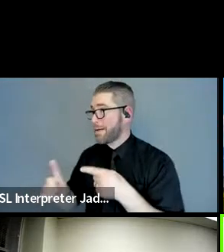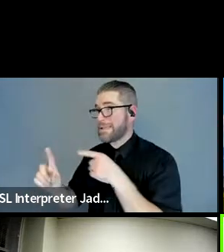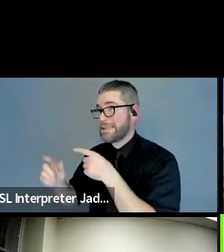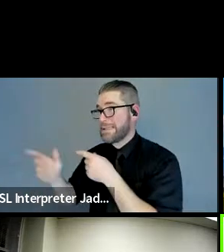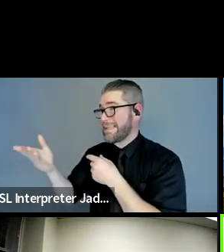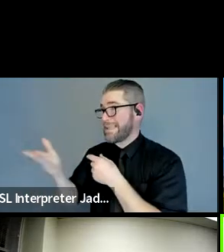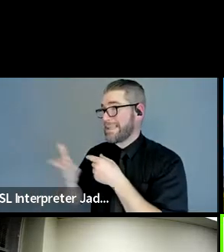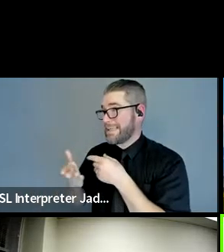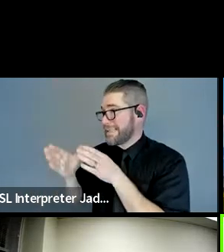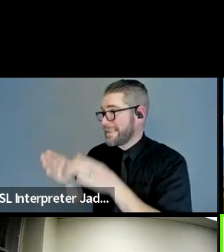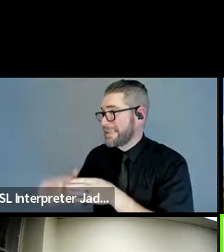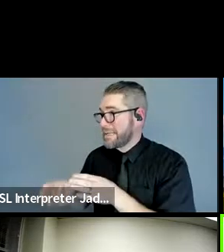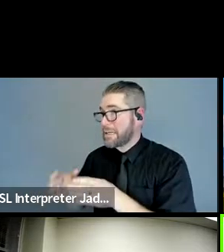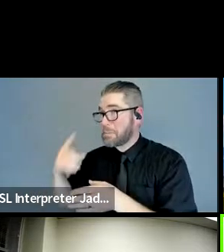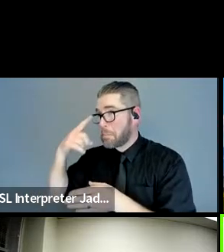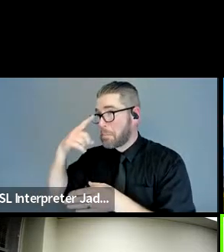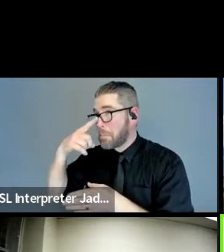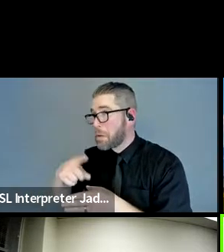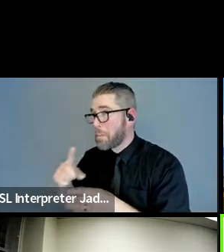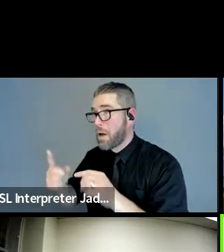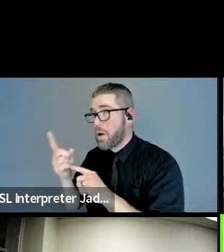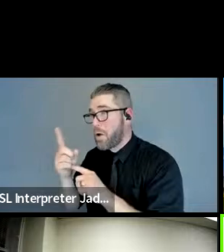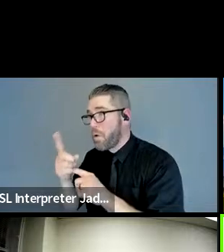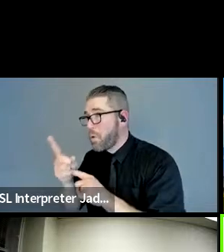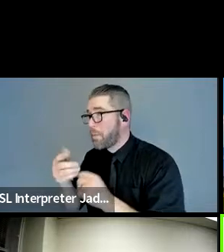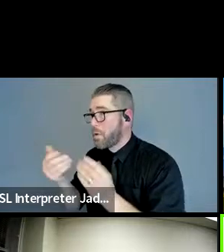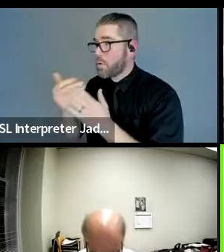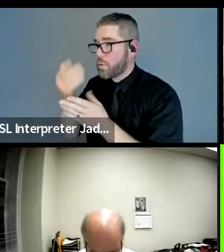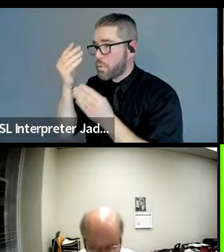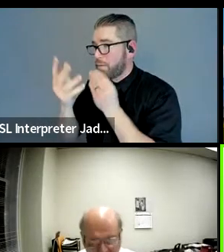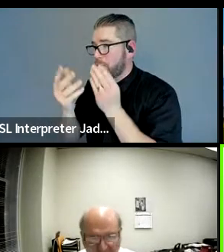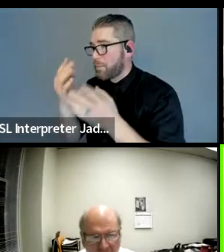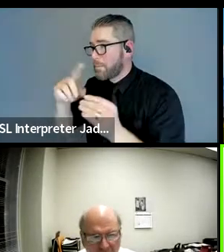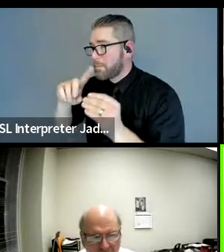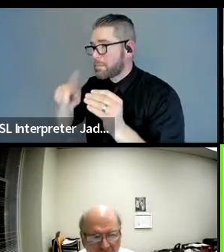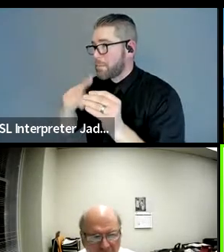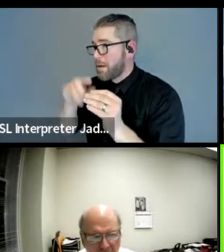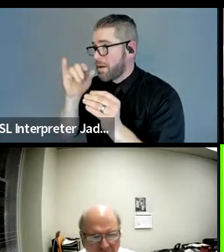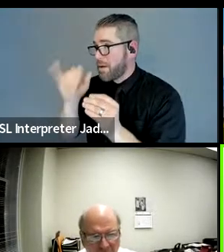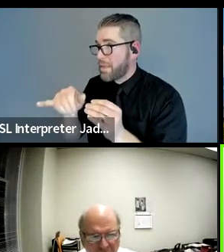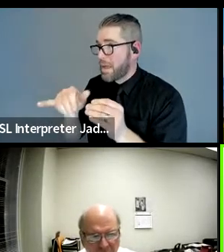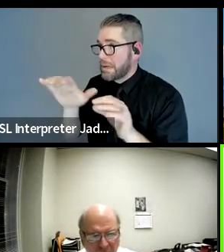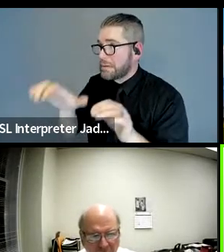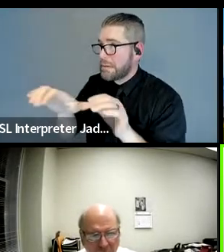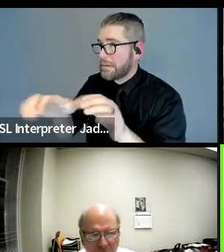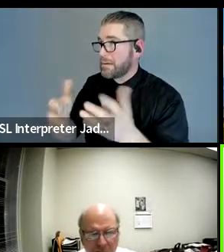a very quick brief, like 1 minute, just like updates on those measures.